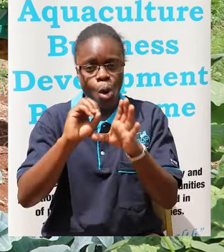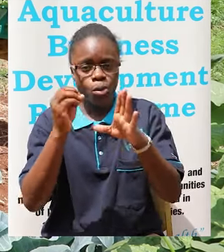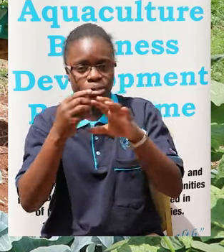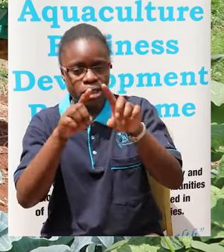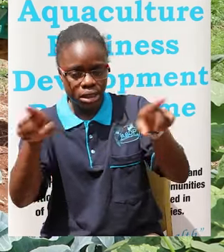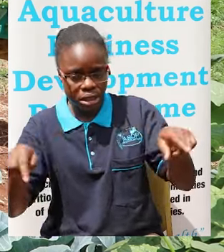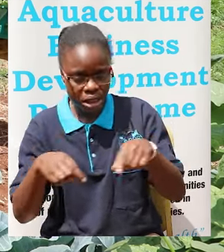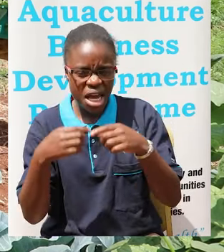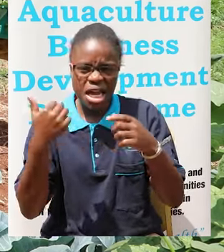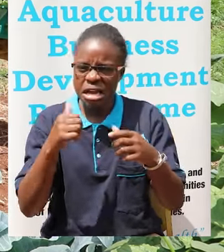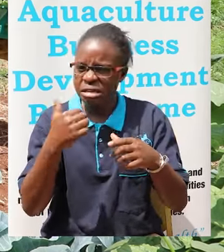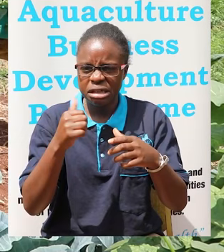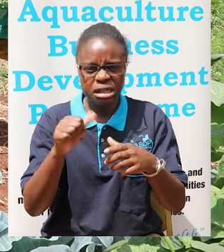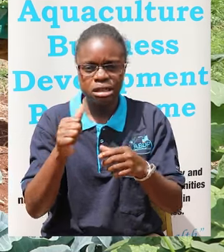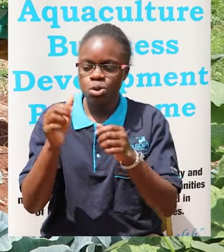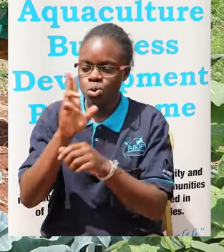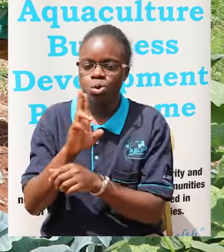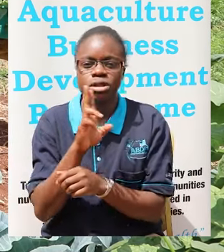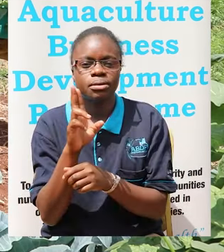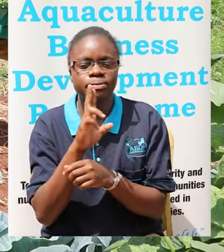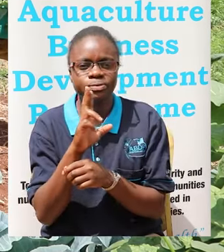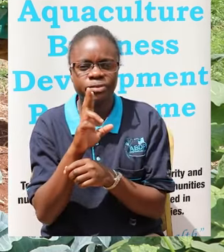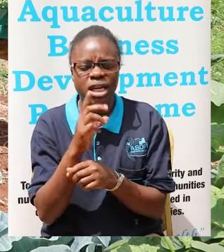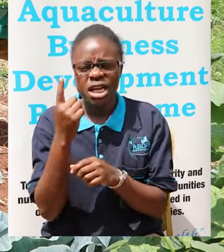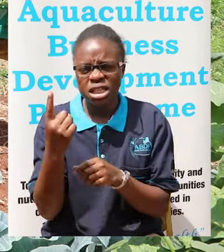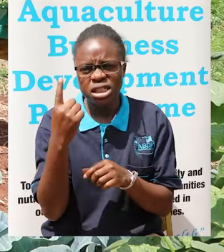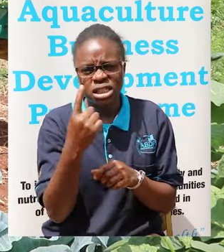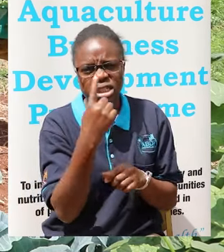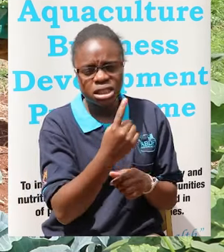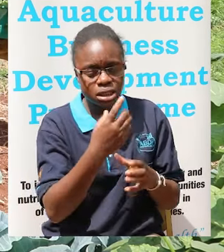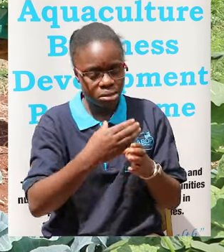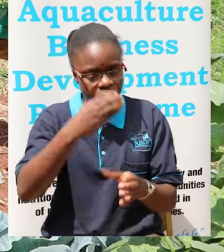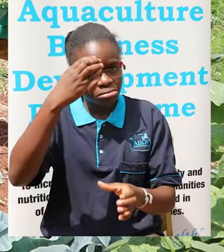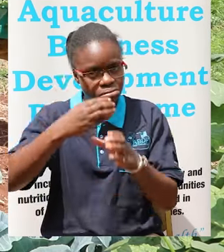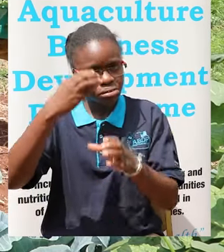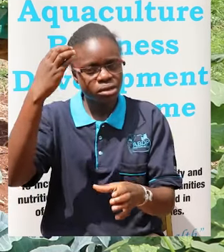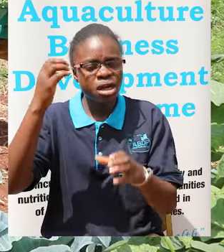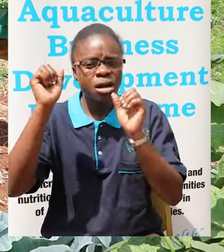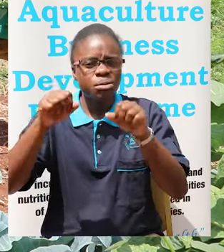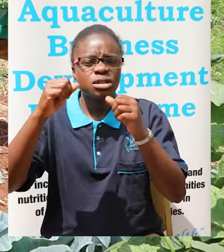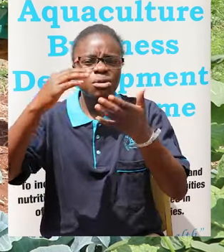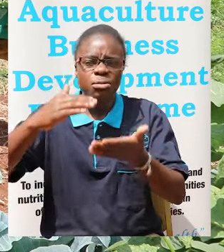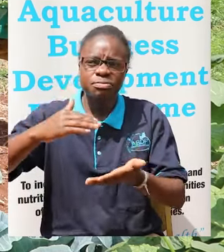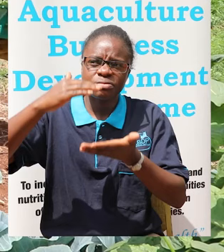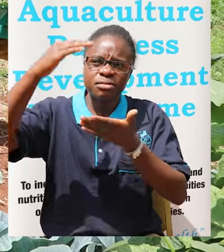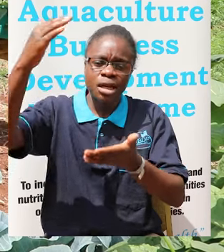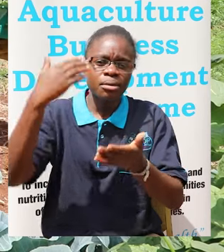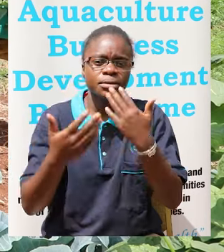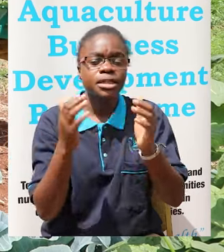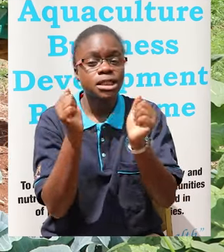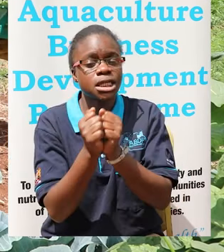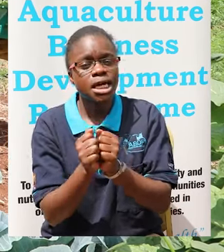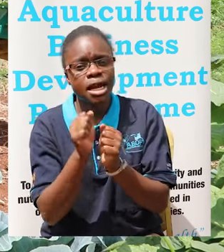or basins or containers, whichever you're using. And in each one of these containers, you can raise up to